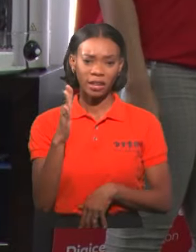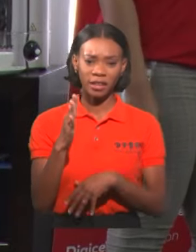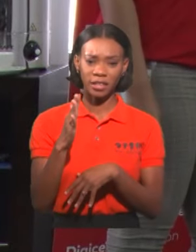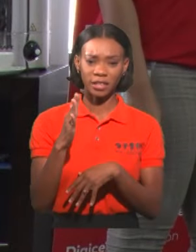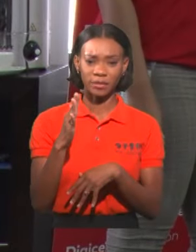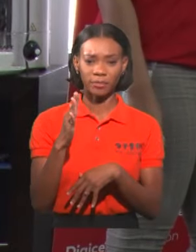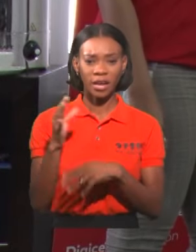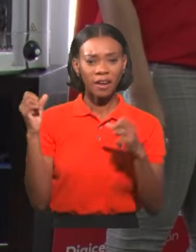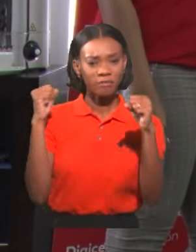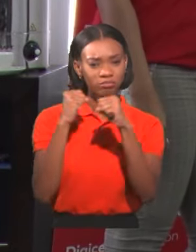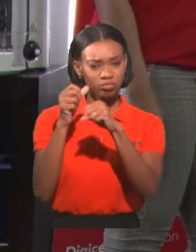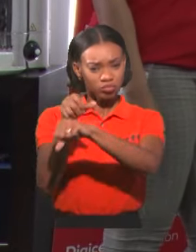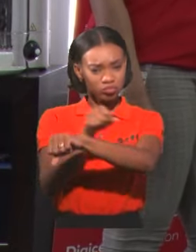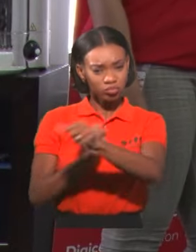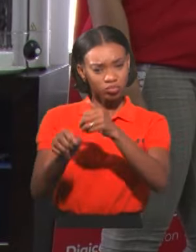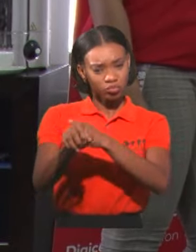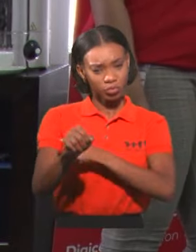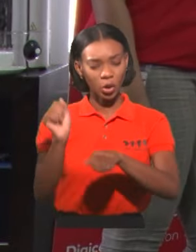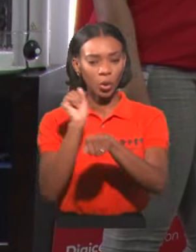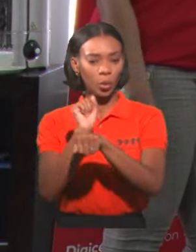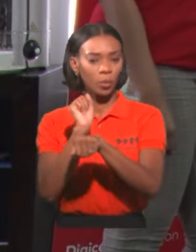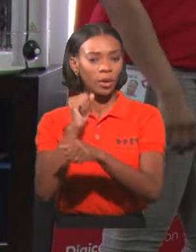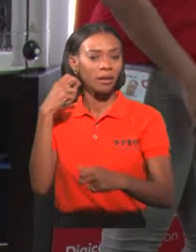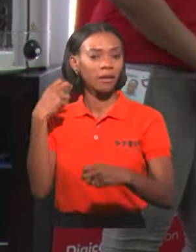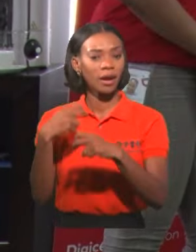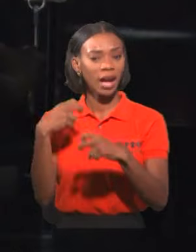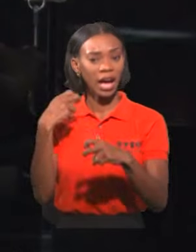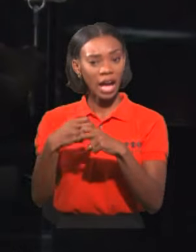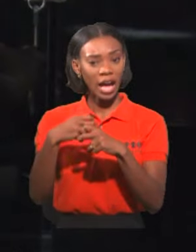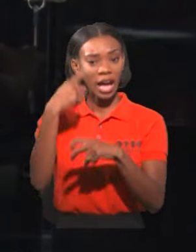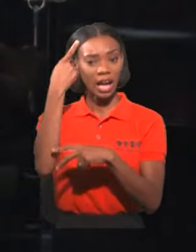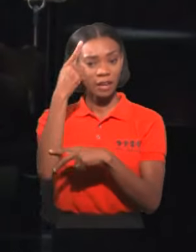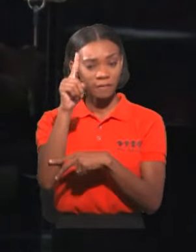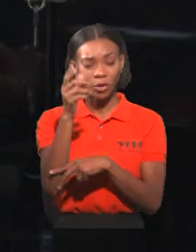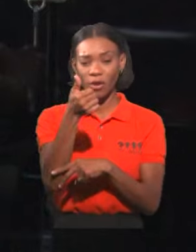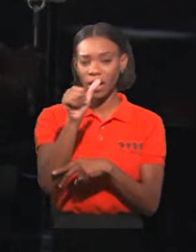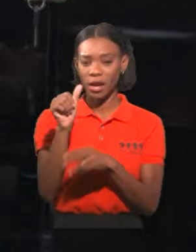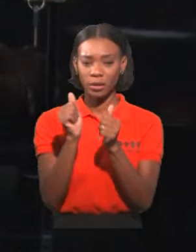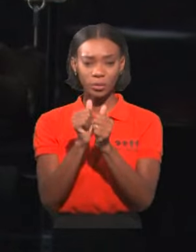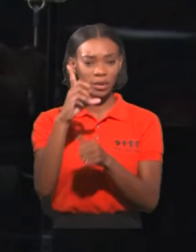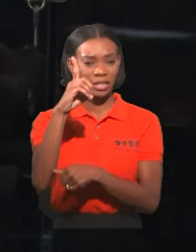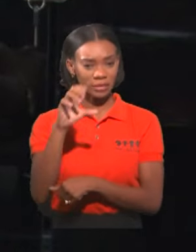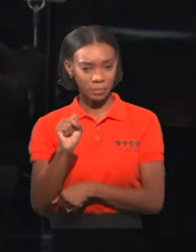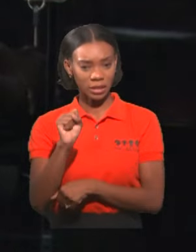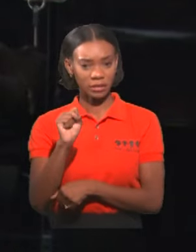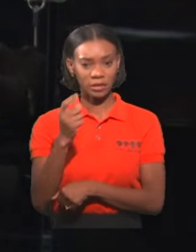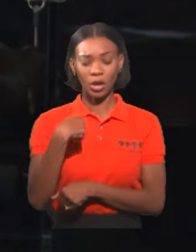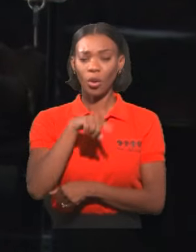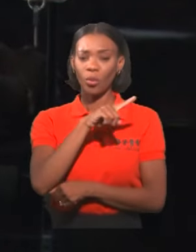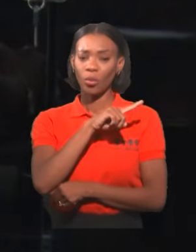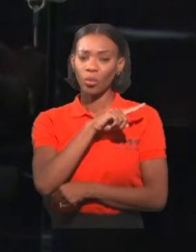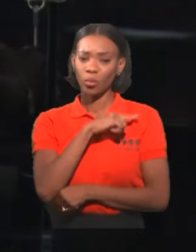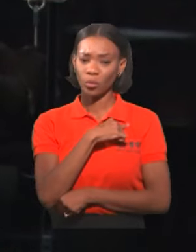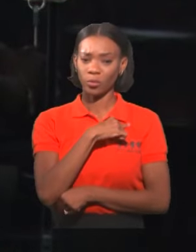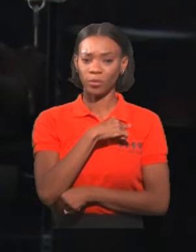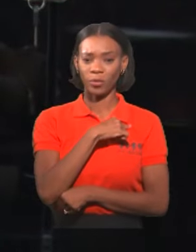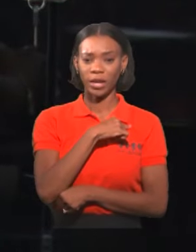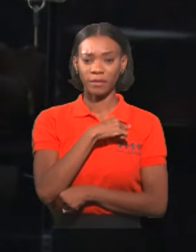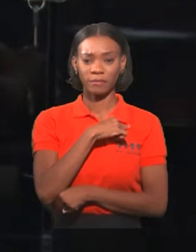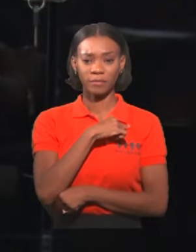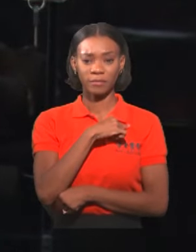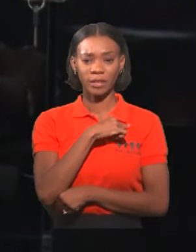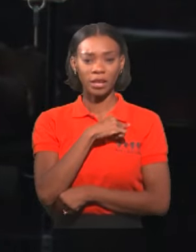The partnership doesn't end when the games end. It is ongoing. We are fighting an inclusion